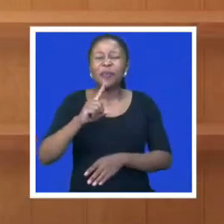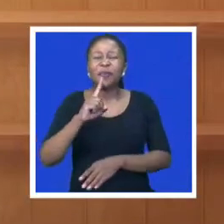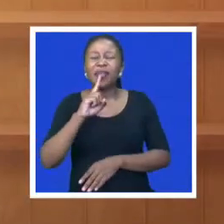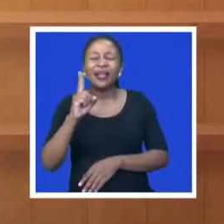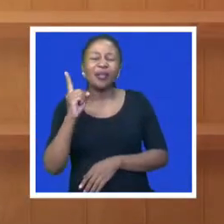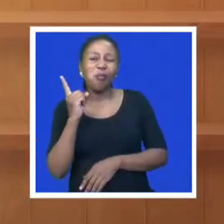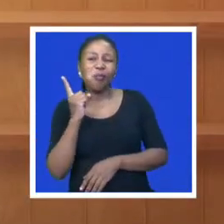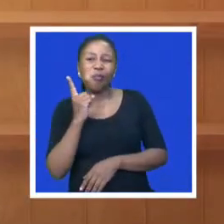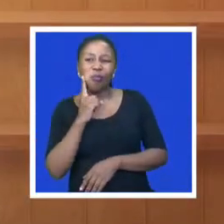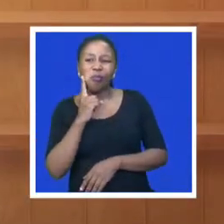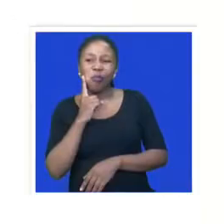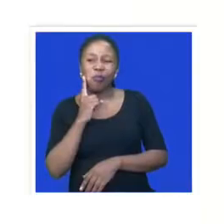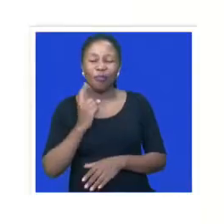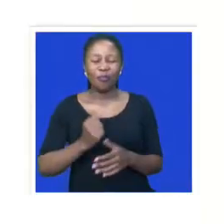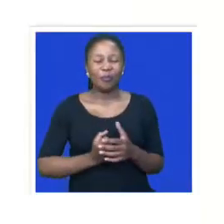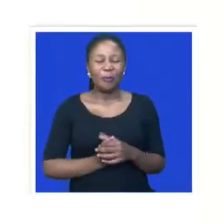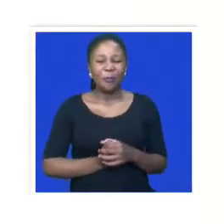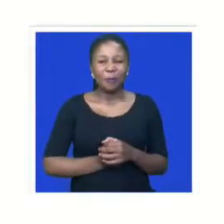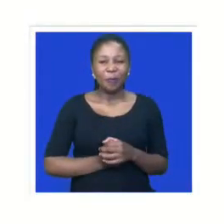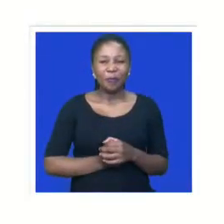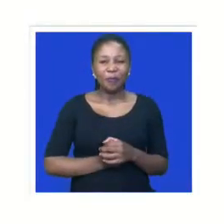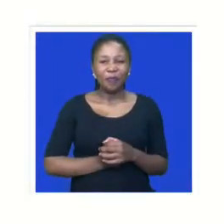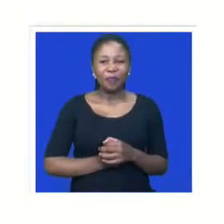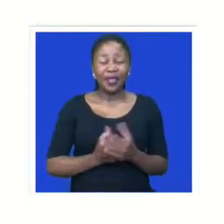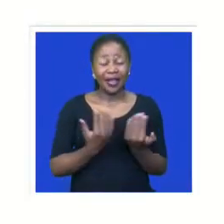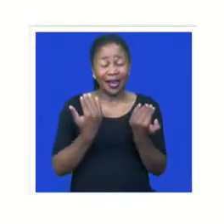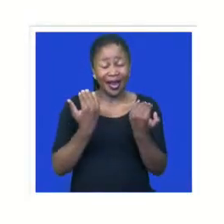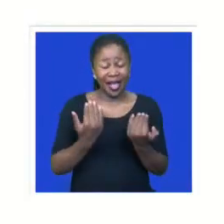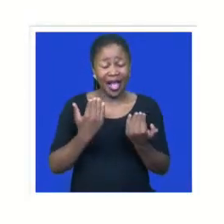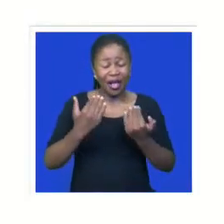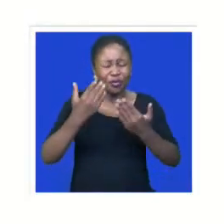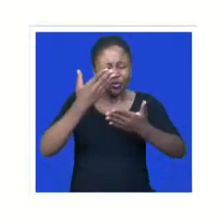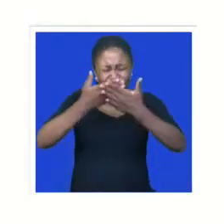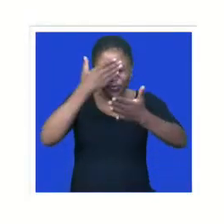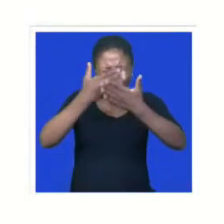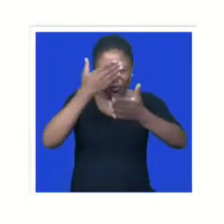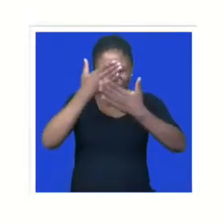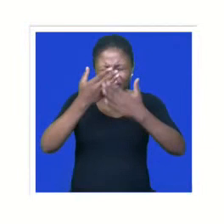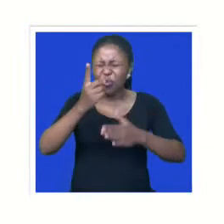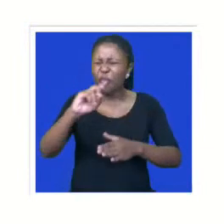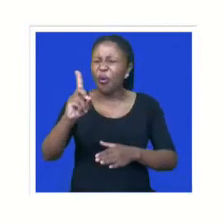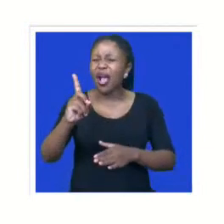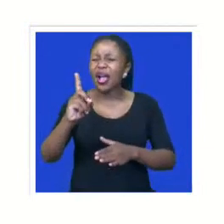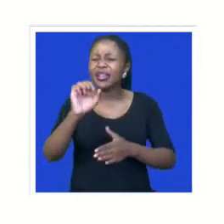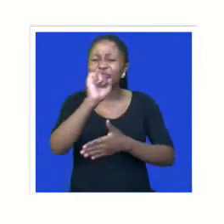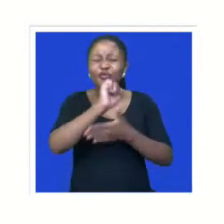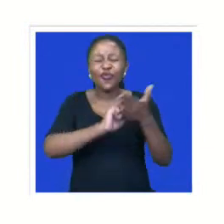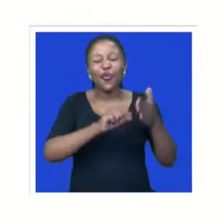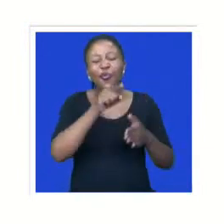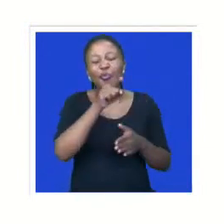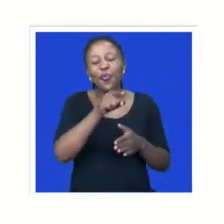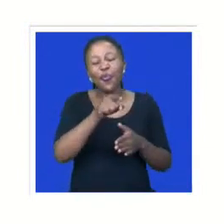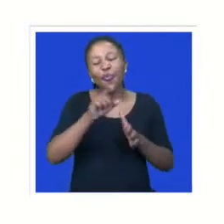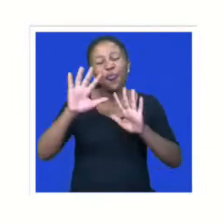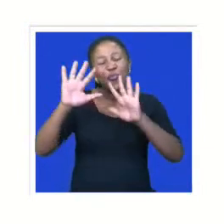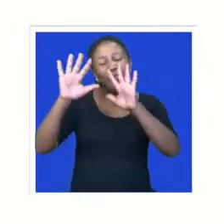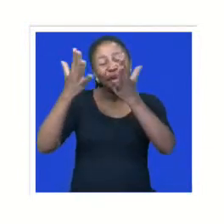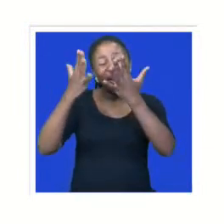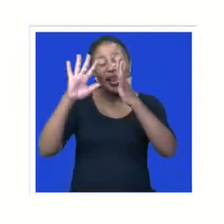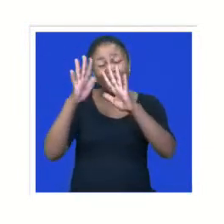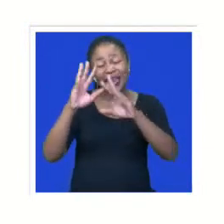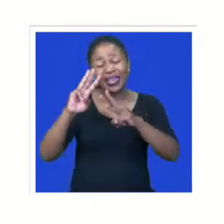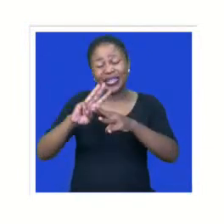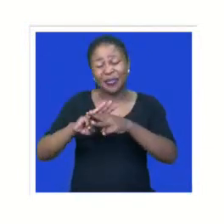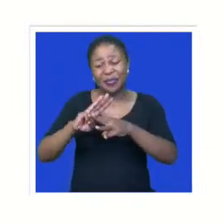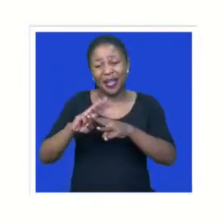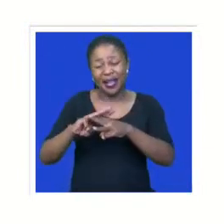at lessons drawn, or what have we learned as we were looking at the Magnificat. So number one, we